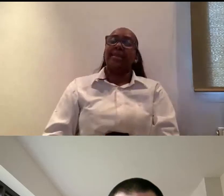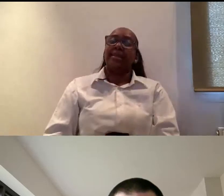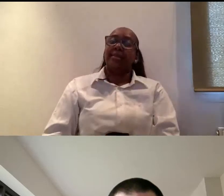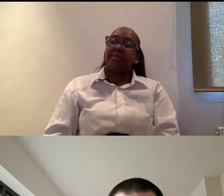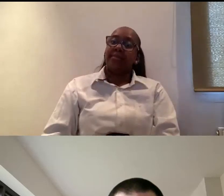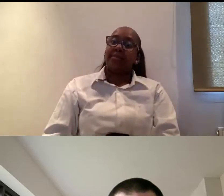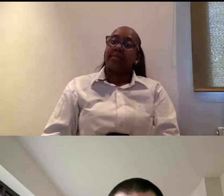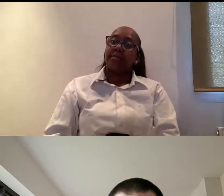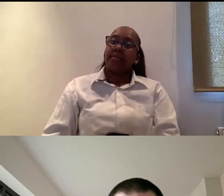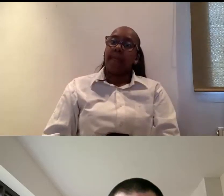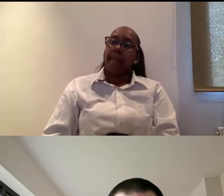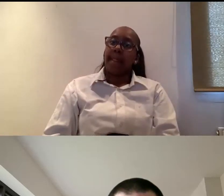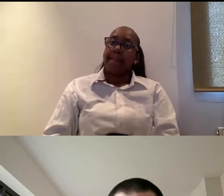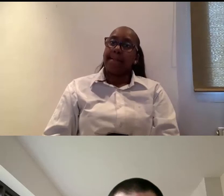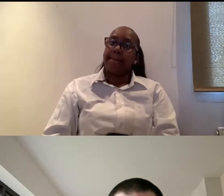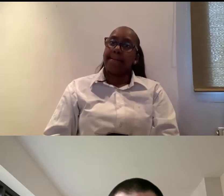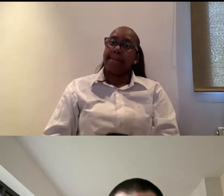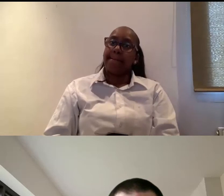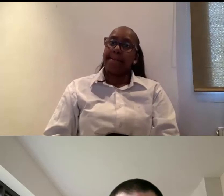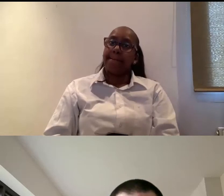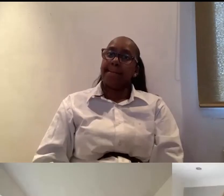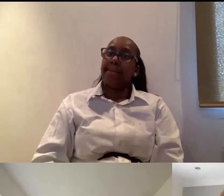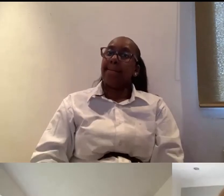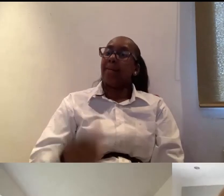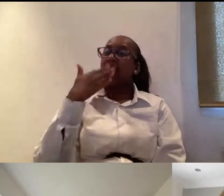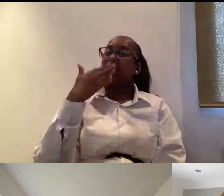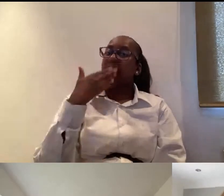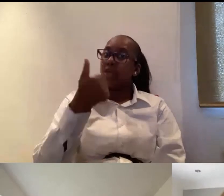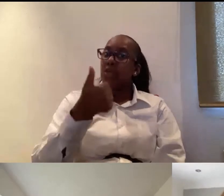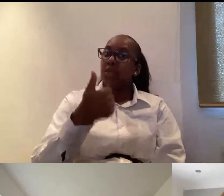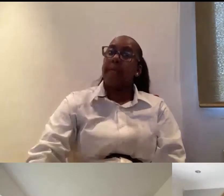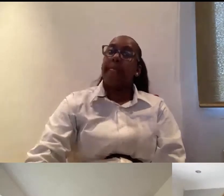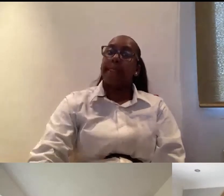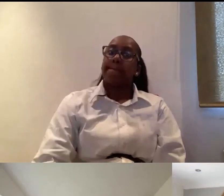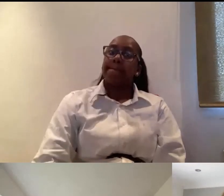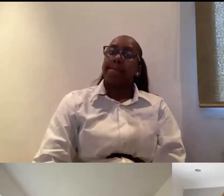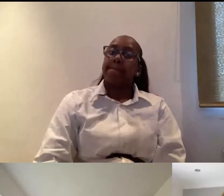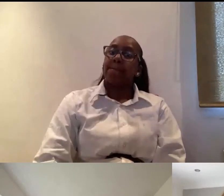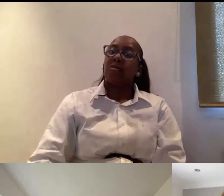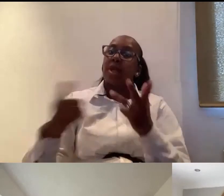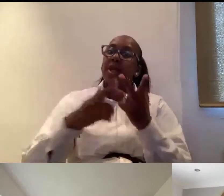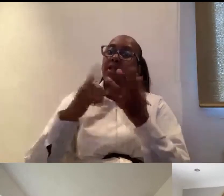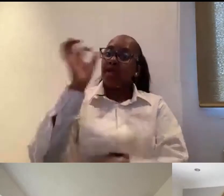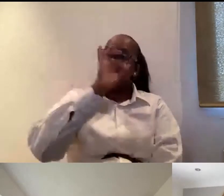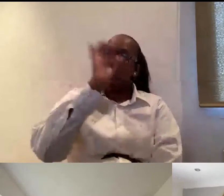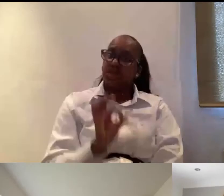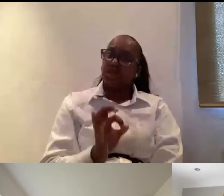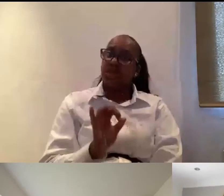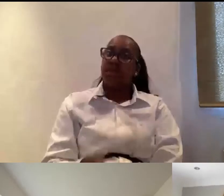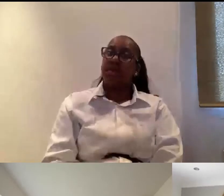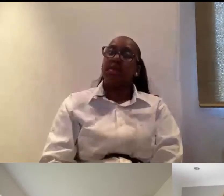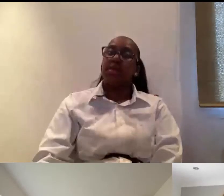Exactly. Yeah. Thank you. Thank you, Paul. There's another question that's in there is,